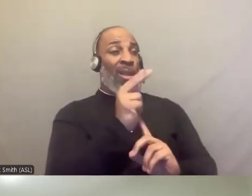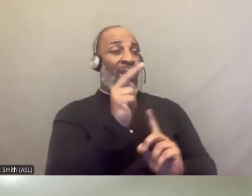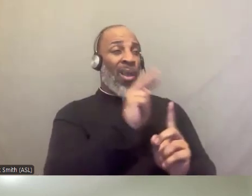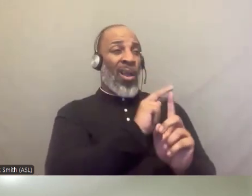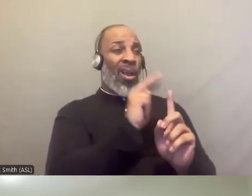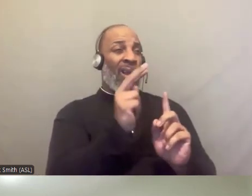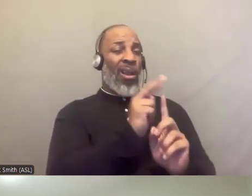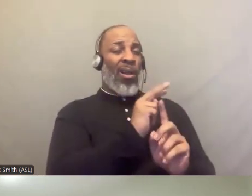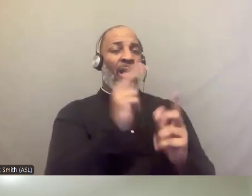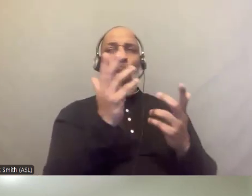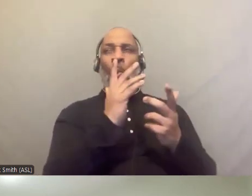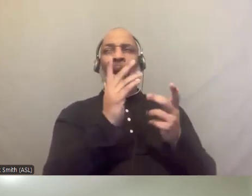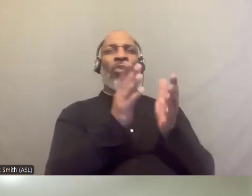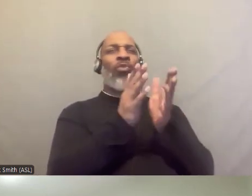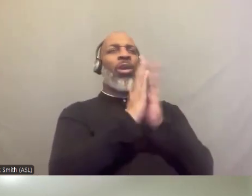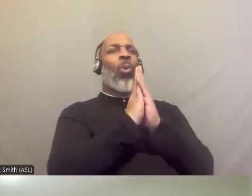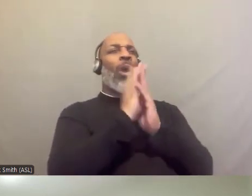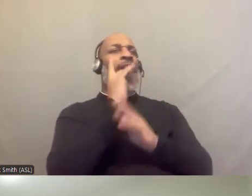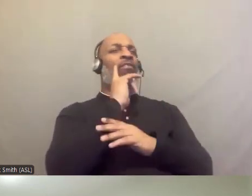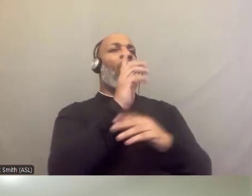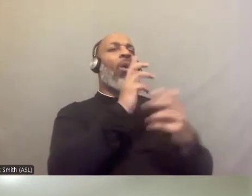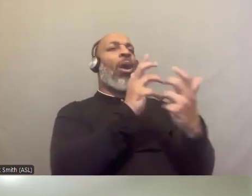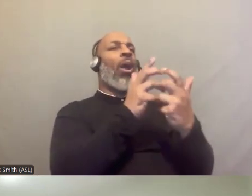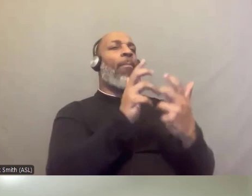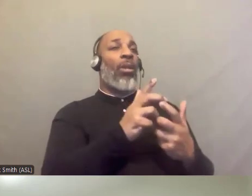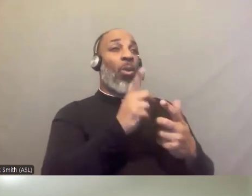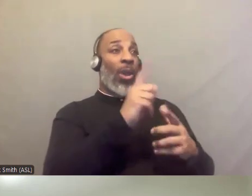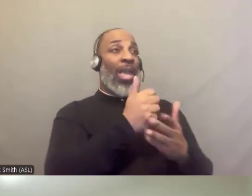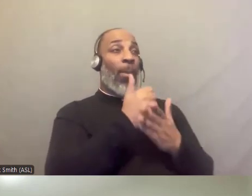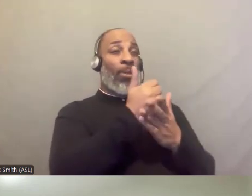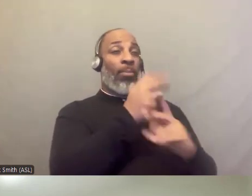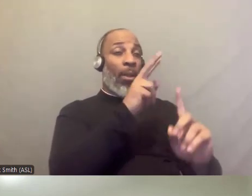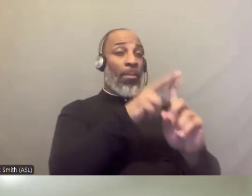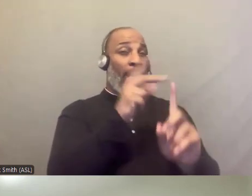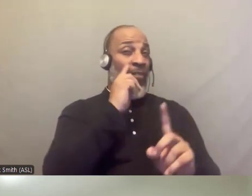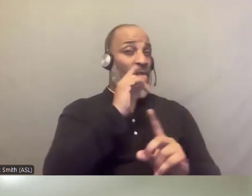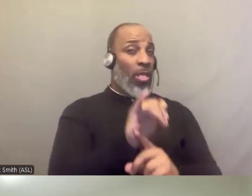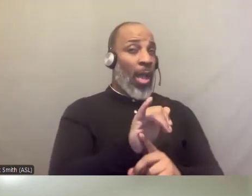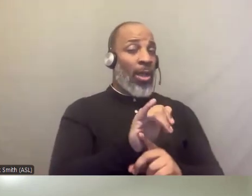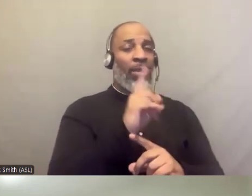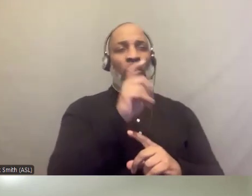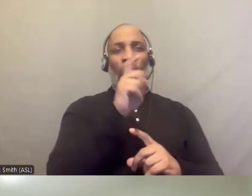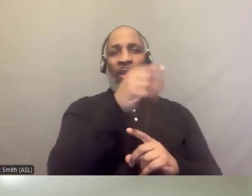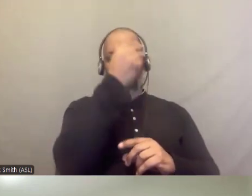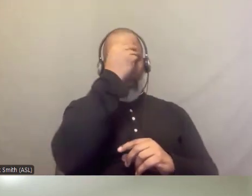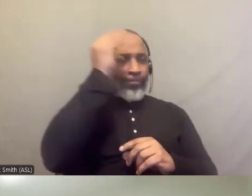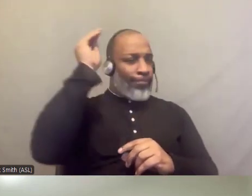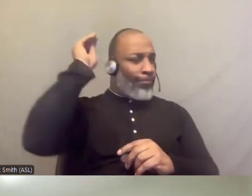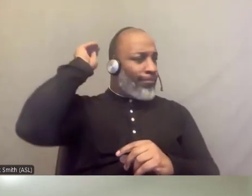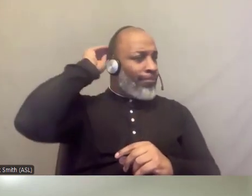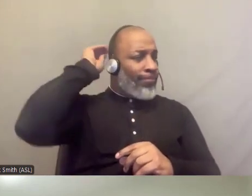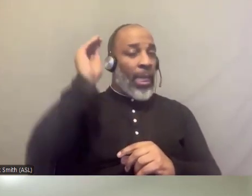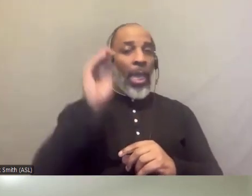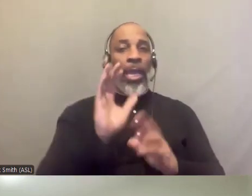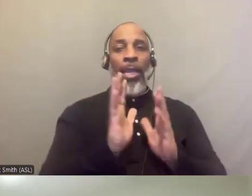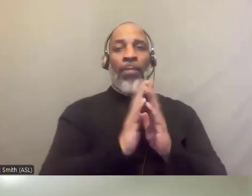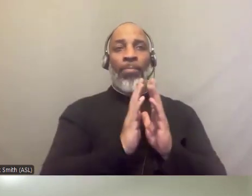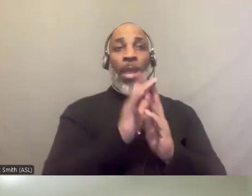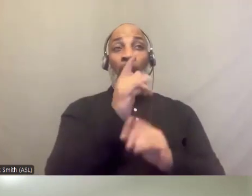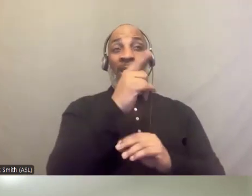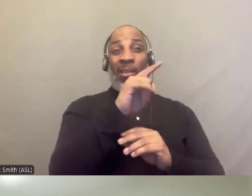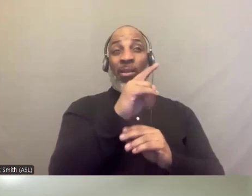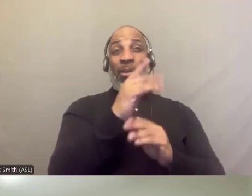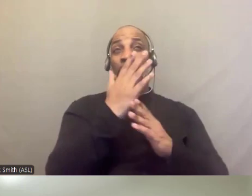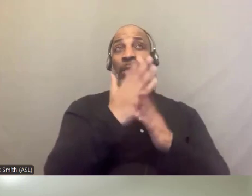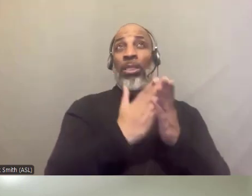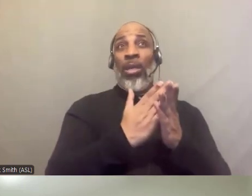to request for reasonable accommodation or helping someone apply for reasonable accommodation, you have to keep in mind that there are